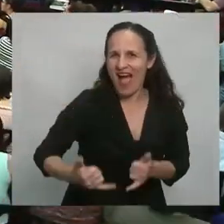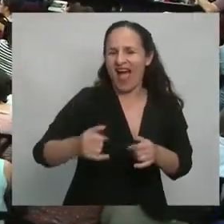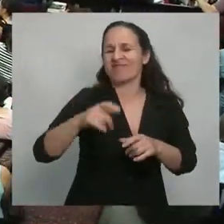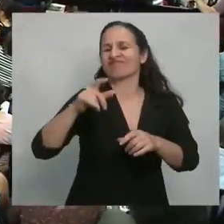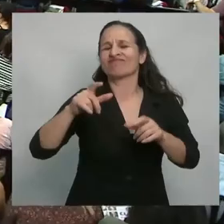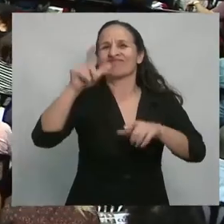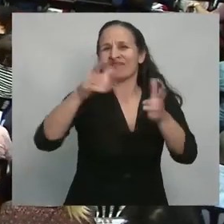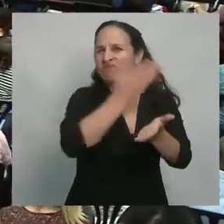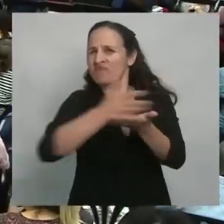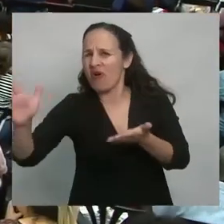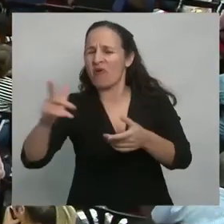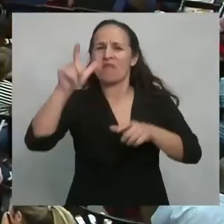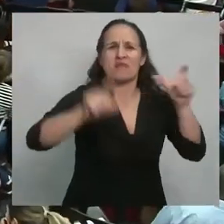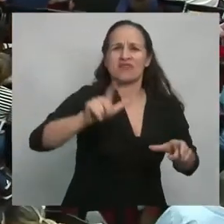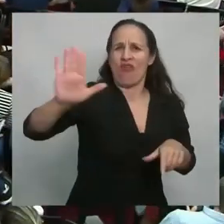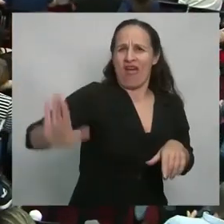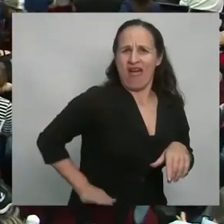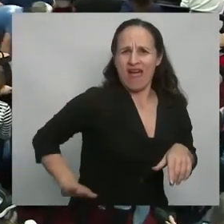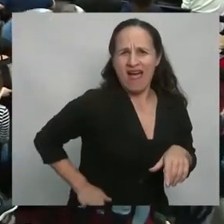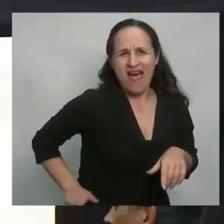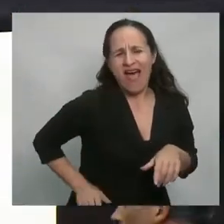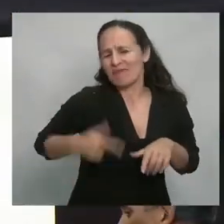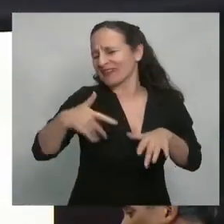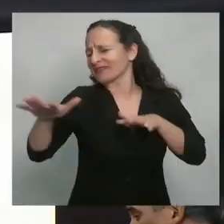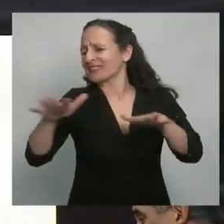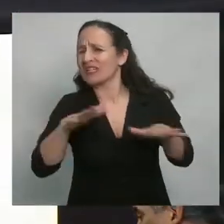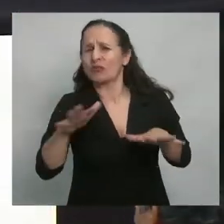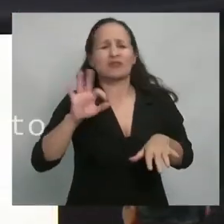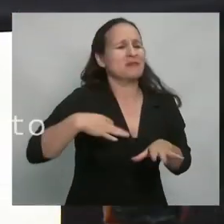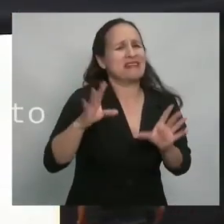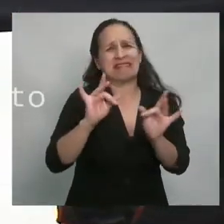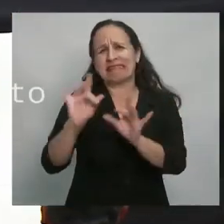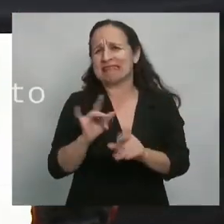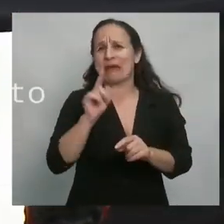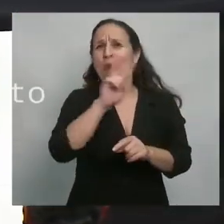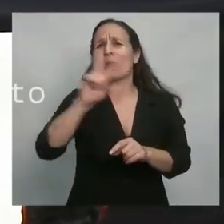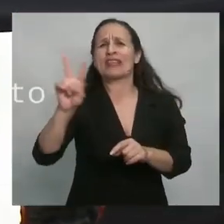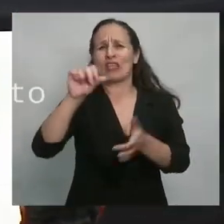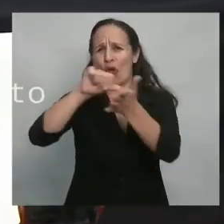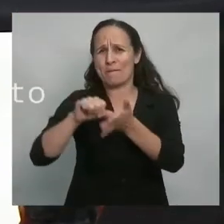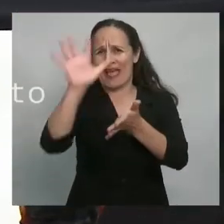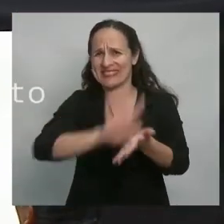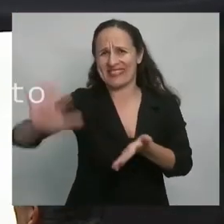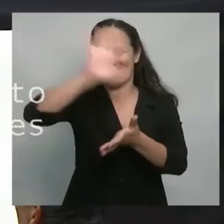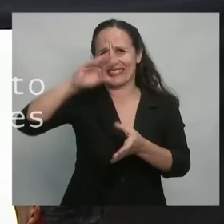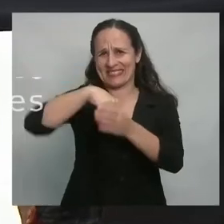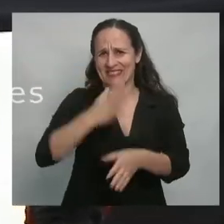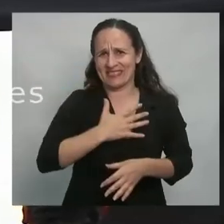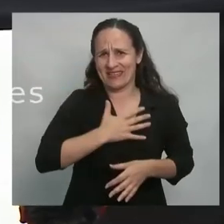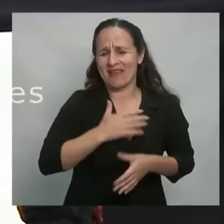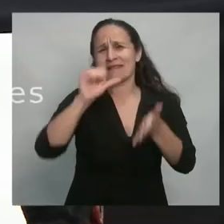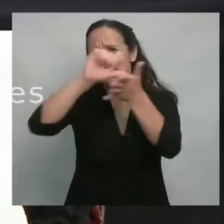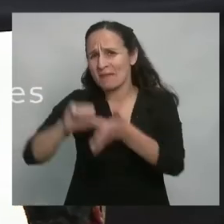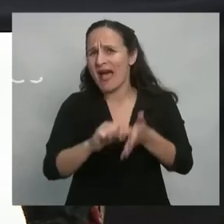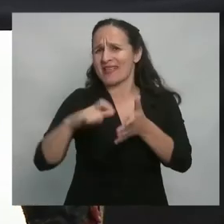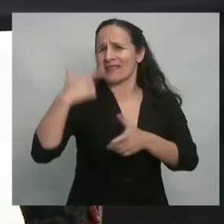starvation. Across the 22 countries of the region, our states and societies may experience